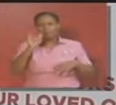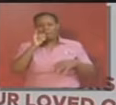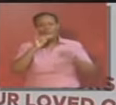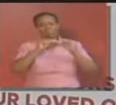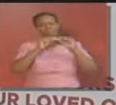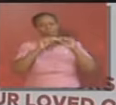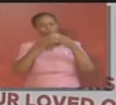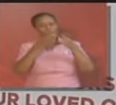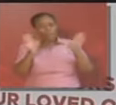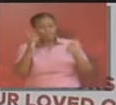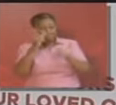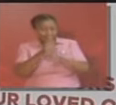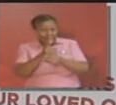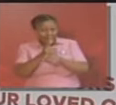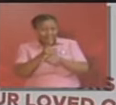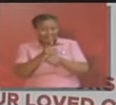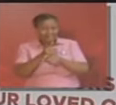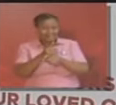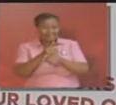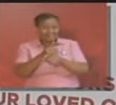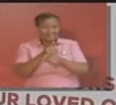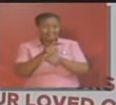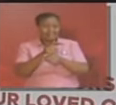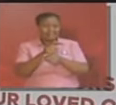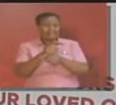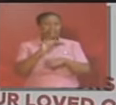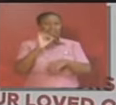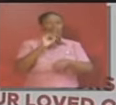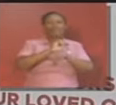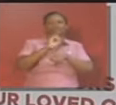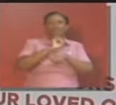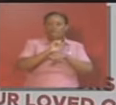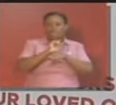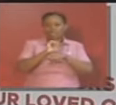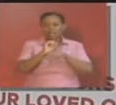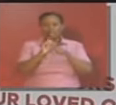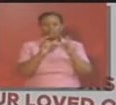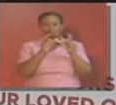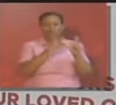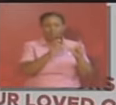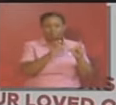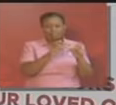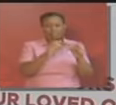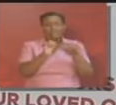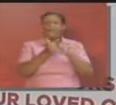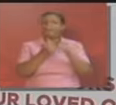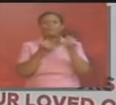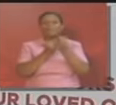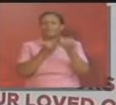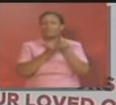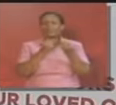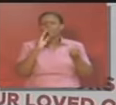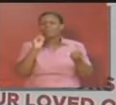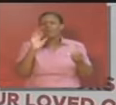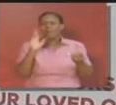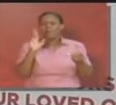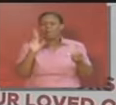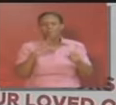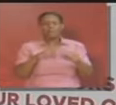they're in quarantine. It is important that social distancing is maintained outside of the